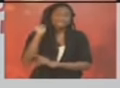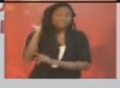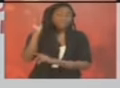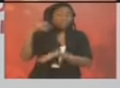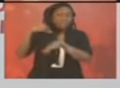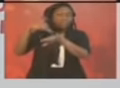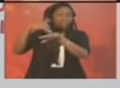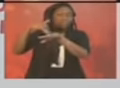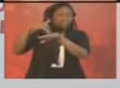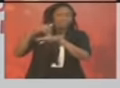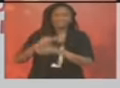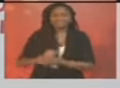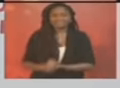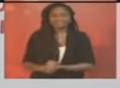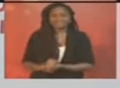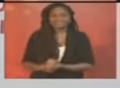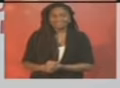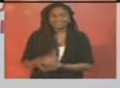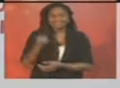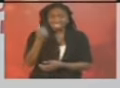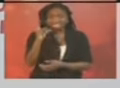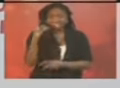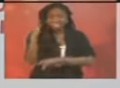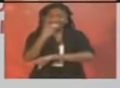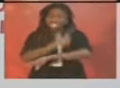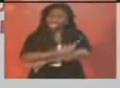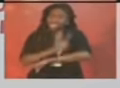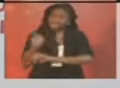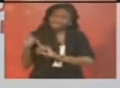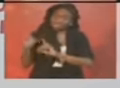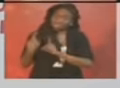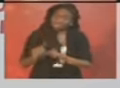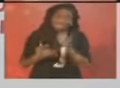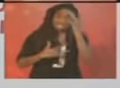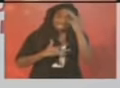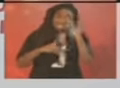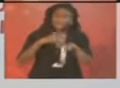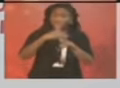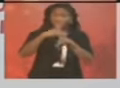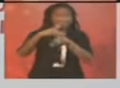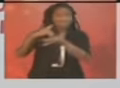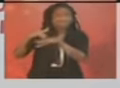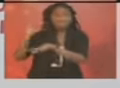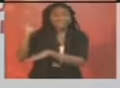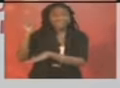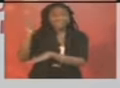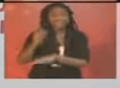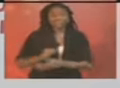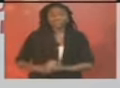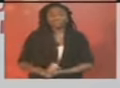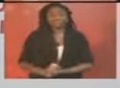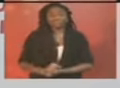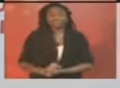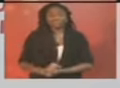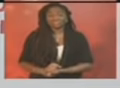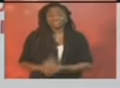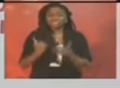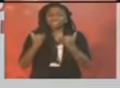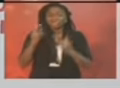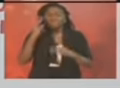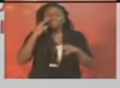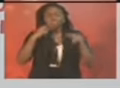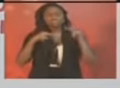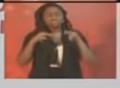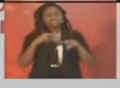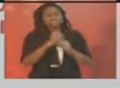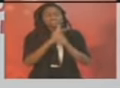are 17 days now without any cases on the island of Tobago. With regards to our step down, we have no one in the step down